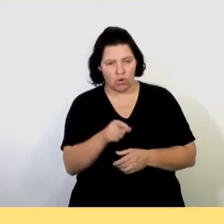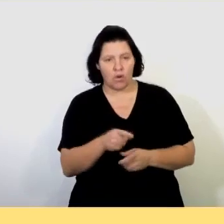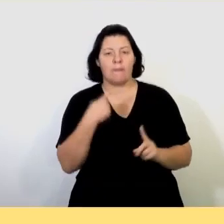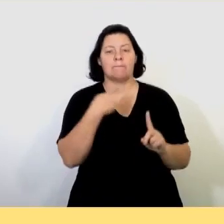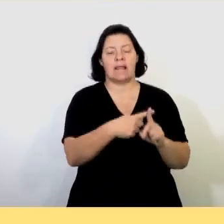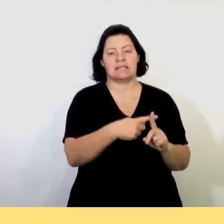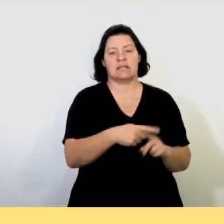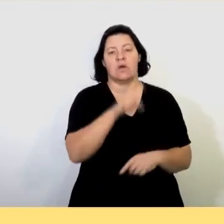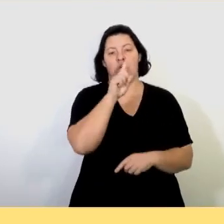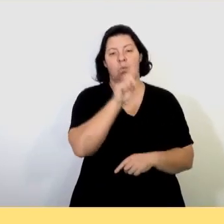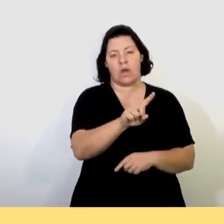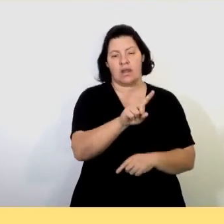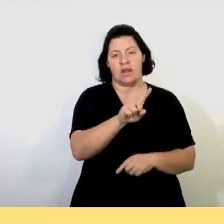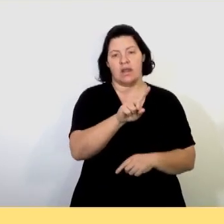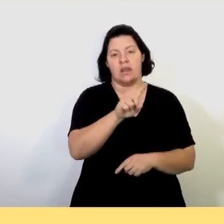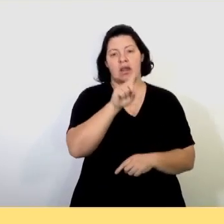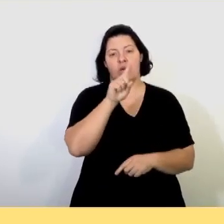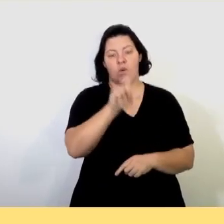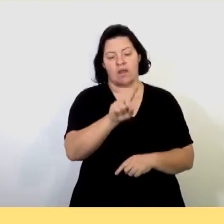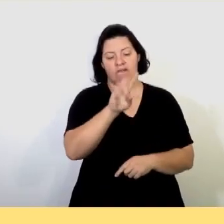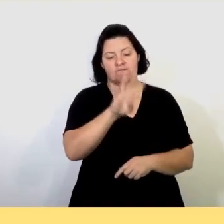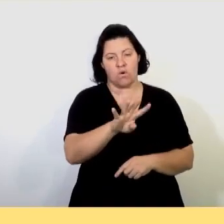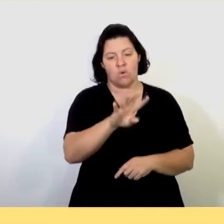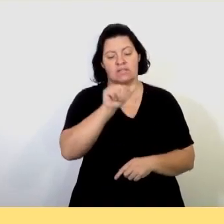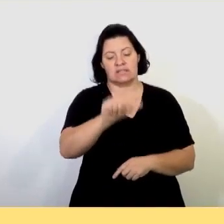So we're coming here to say plus